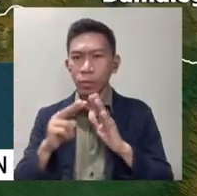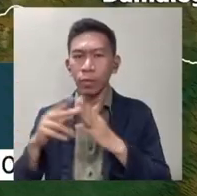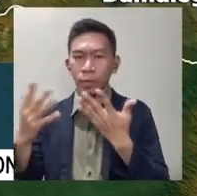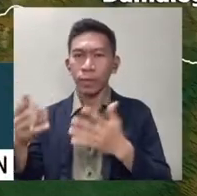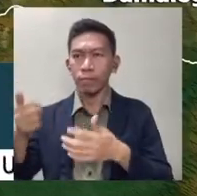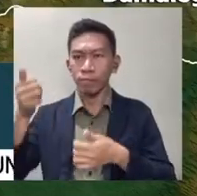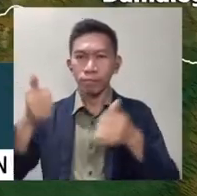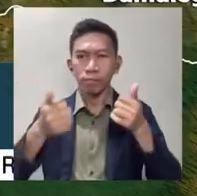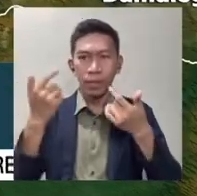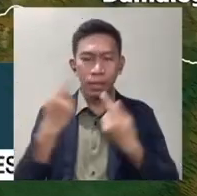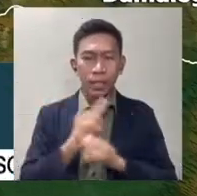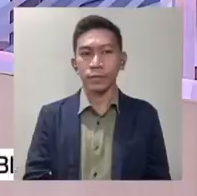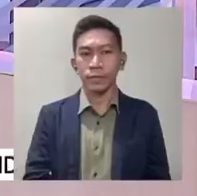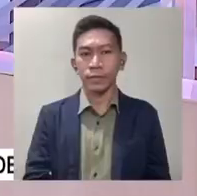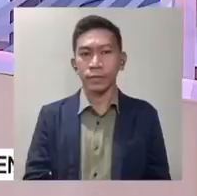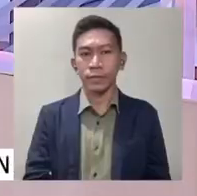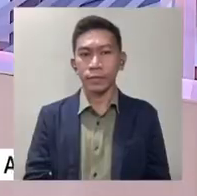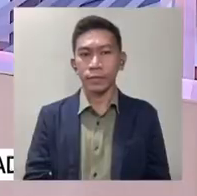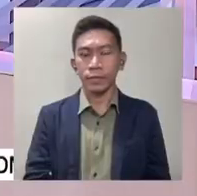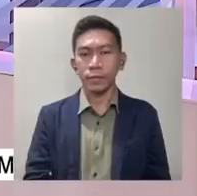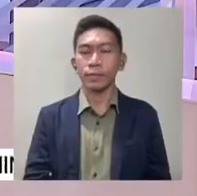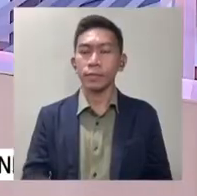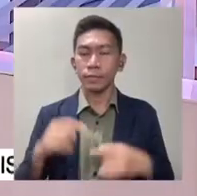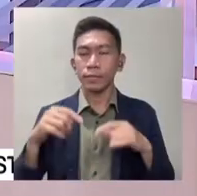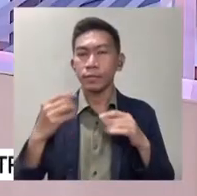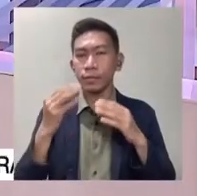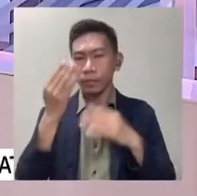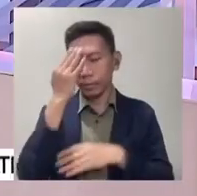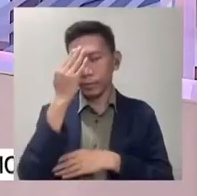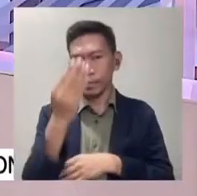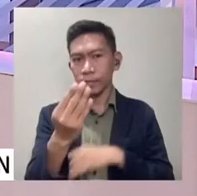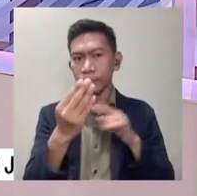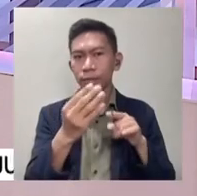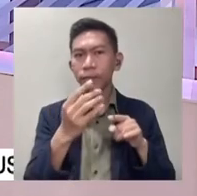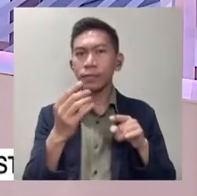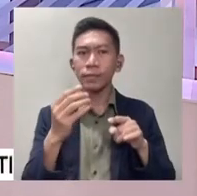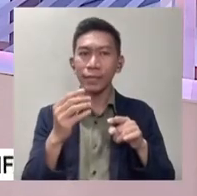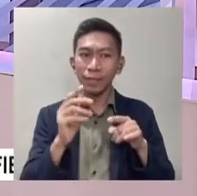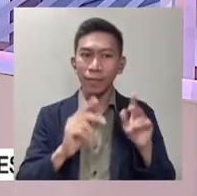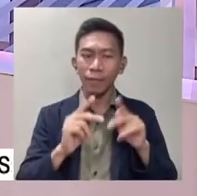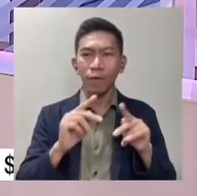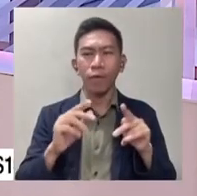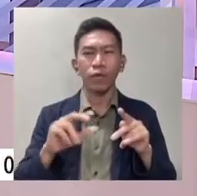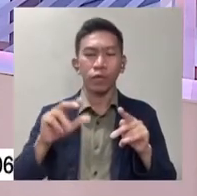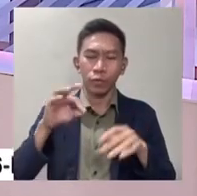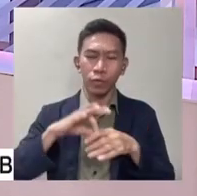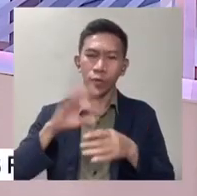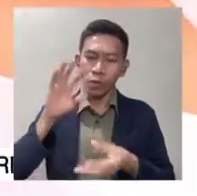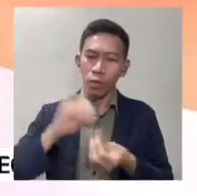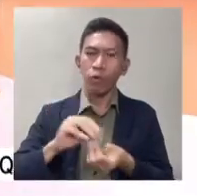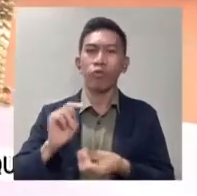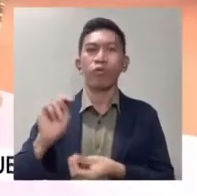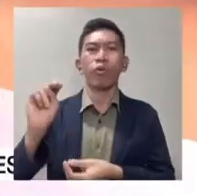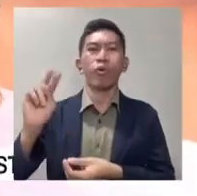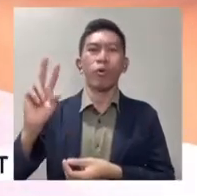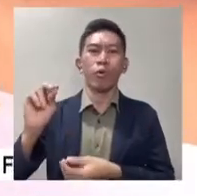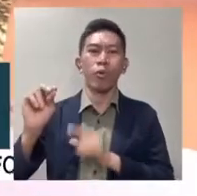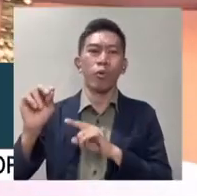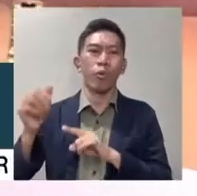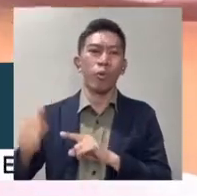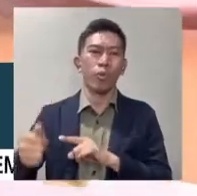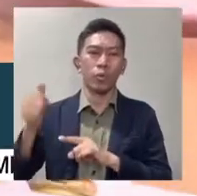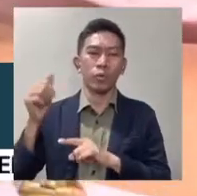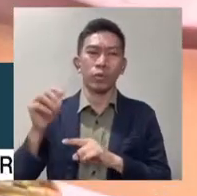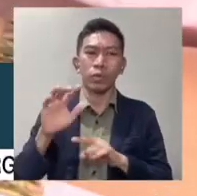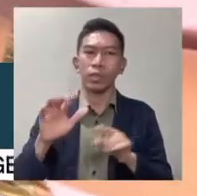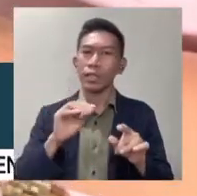the village and youth council polls. Bulacan residents vote no to converting San Jose del Monte into a highly urbanized city. The plebiscite